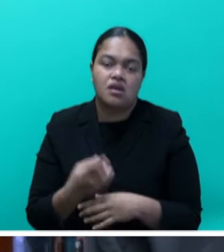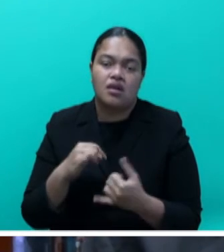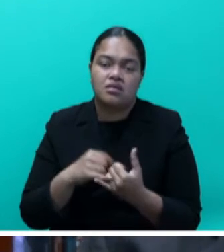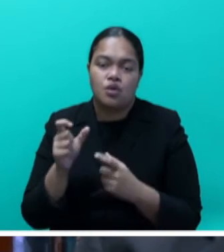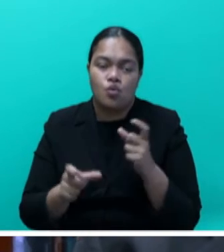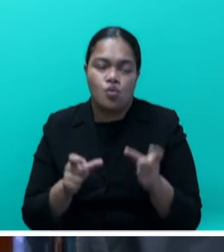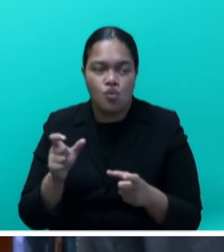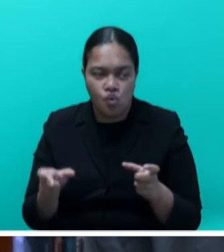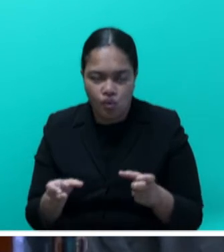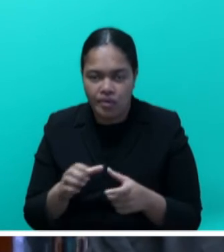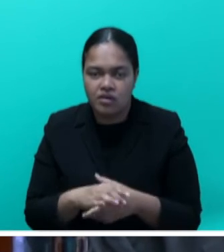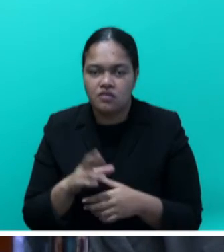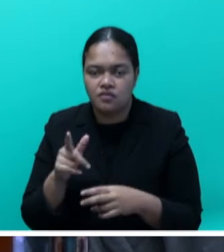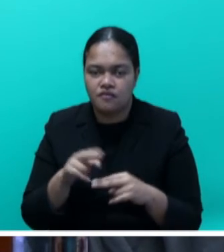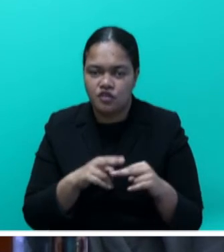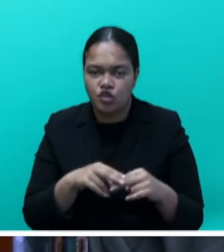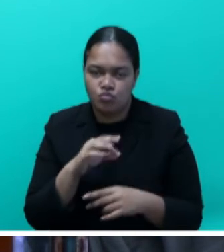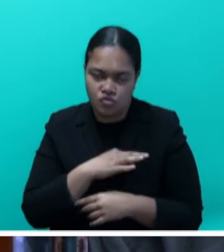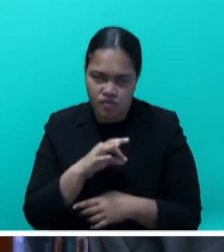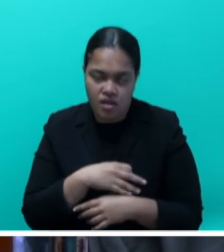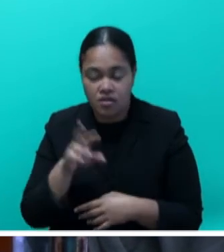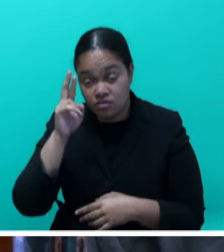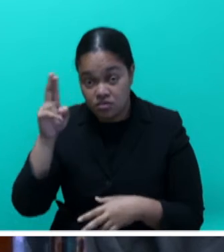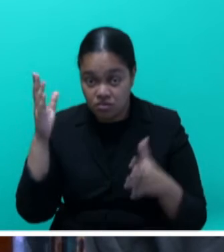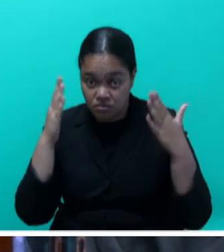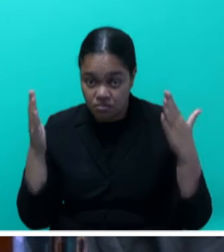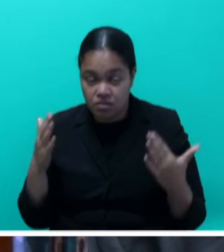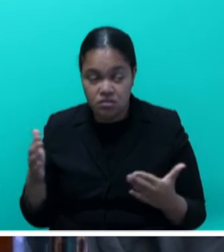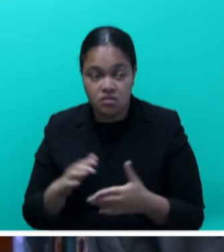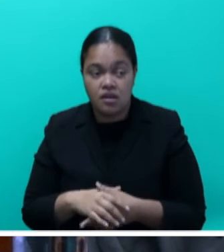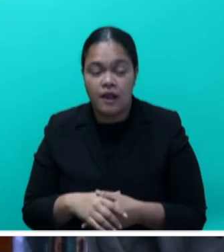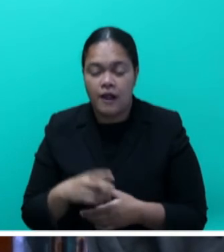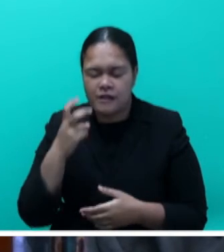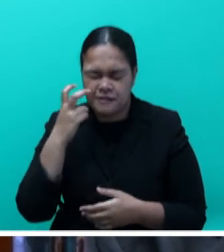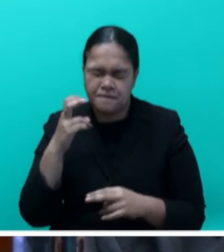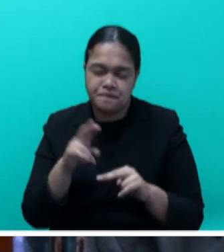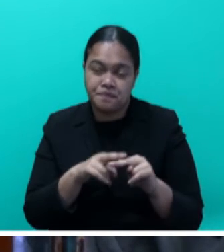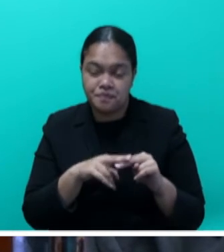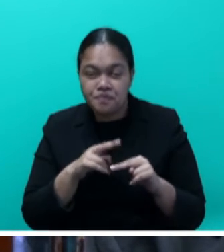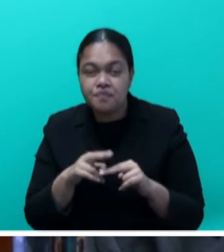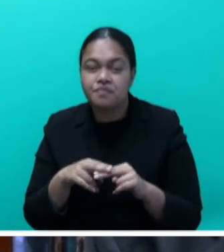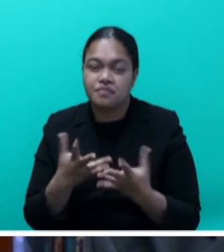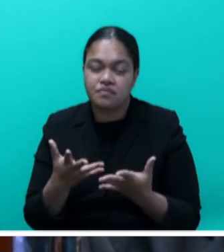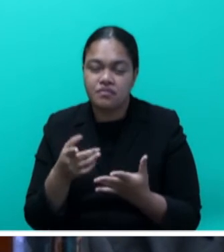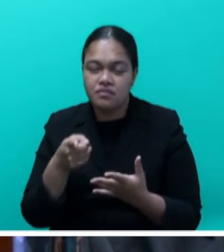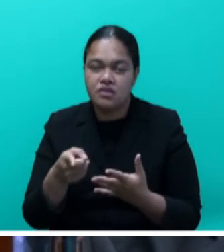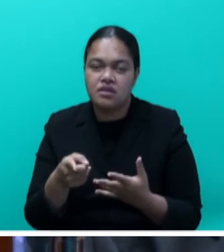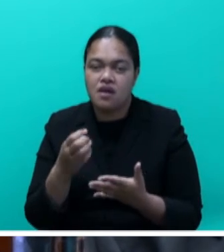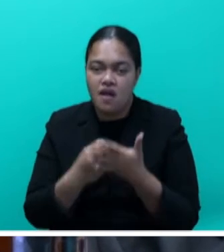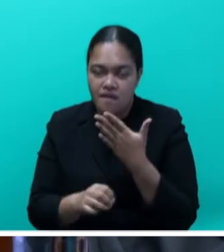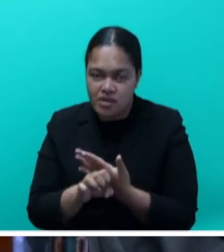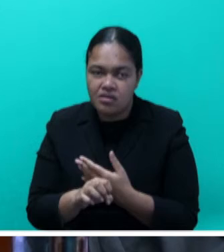further elevating Fiji's profile. Mr. Speaker, Tourism Fiji is also organizing promotional events and roadshows in the